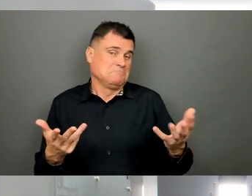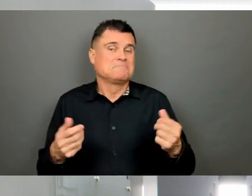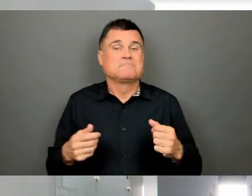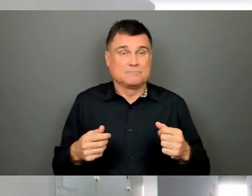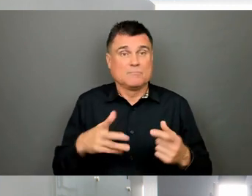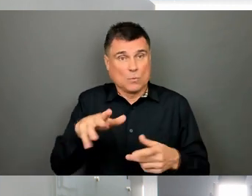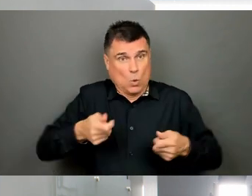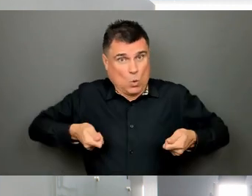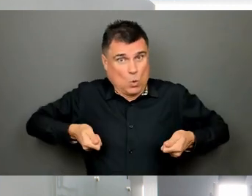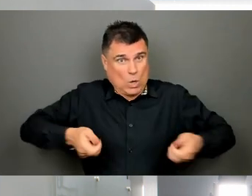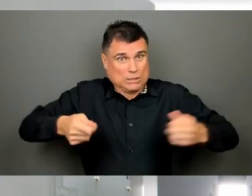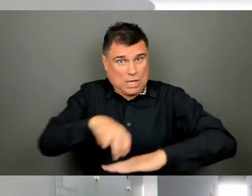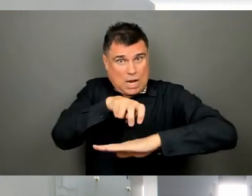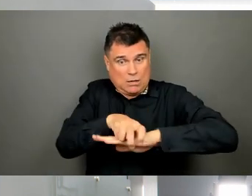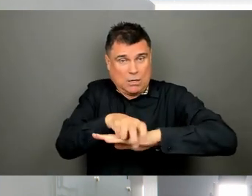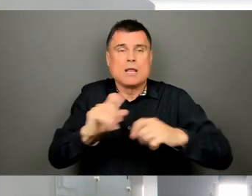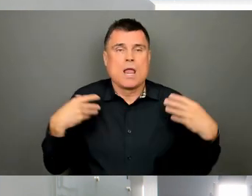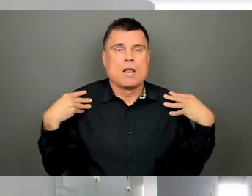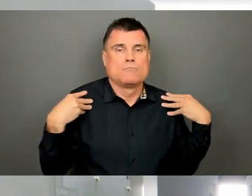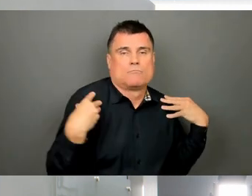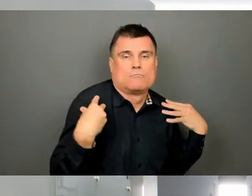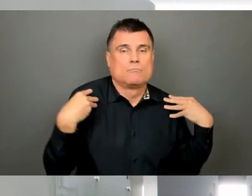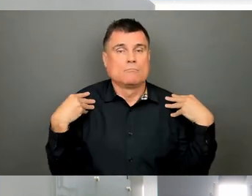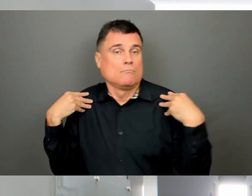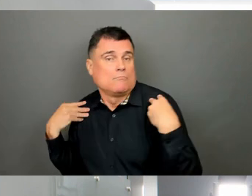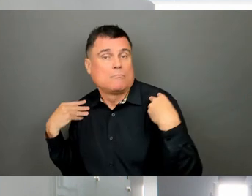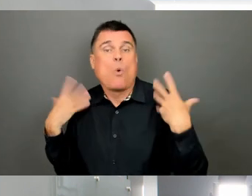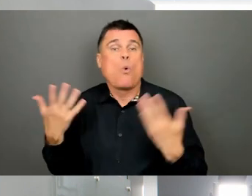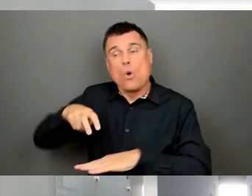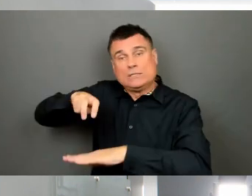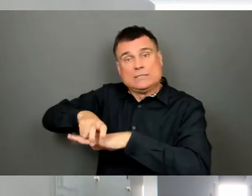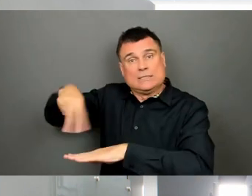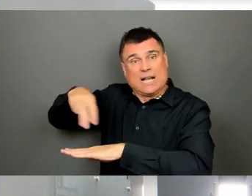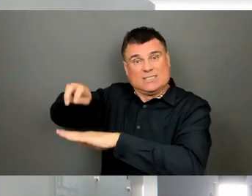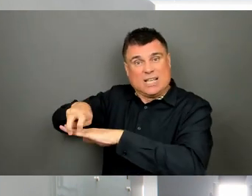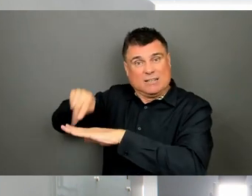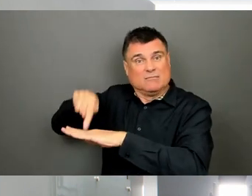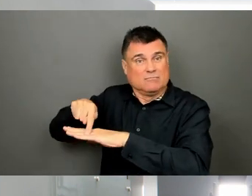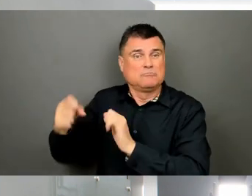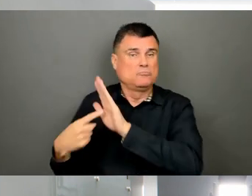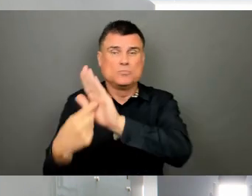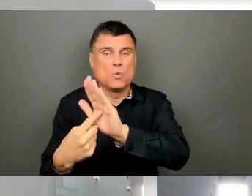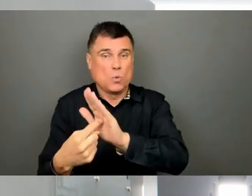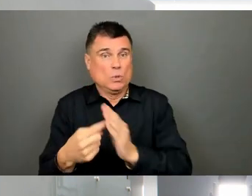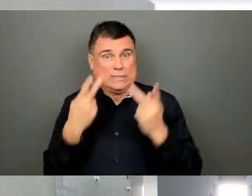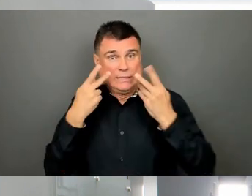Okay, so this might be more effective if you're in a wheelchair or a sitting dancer of some kind. So if we're doing